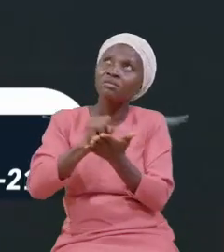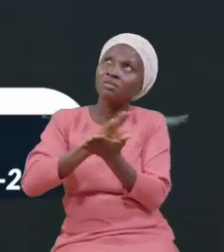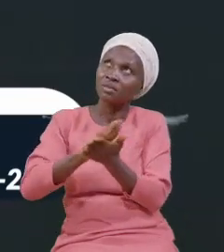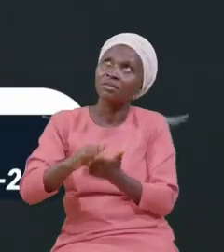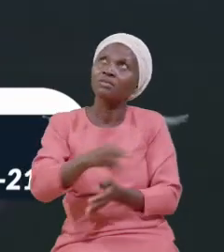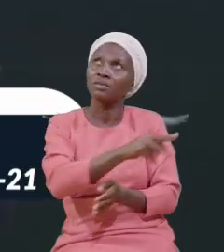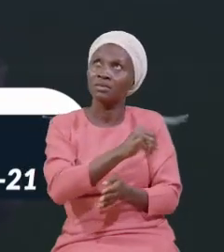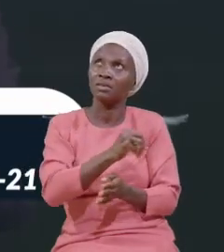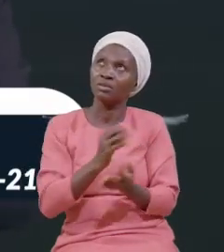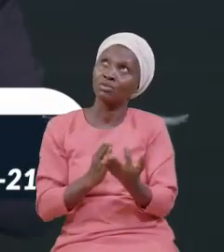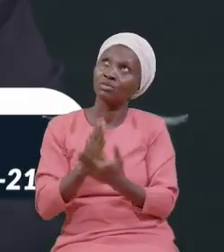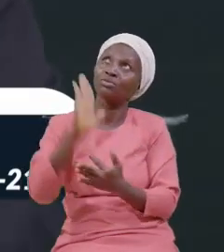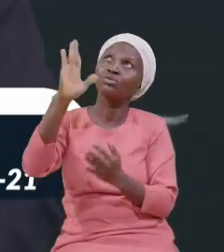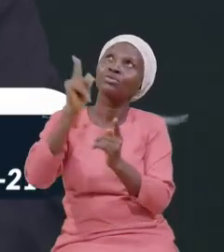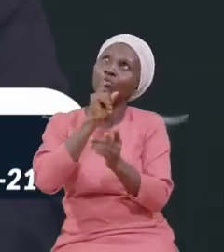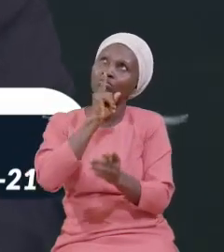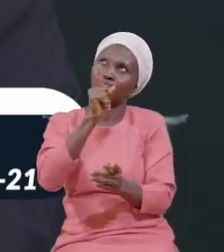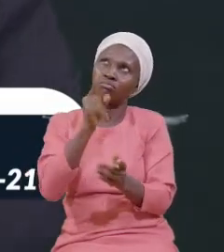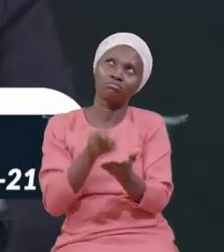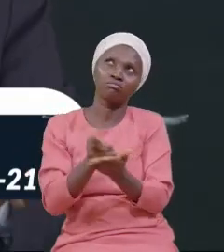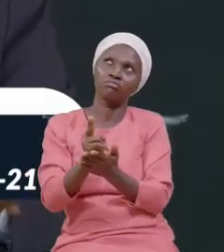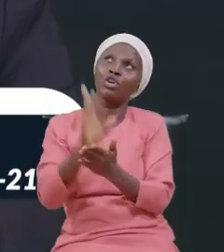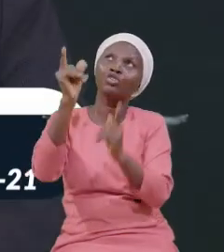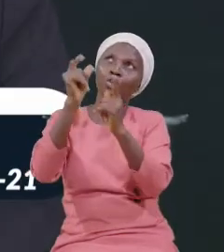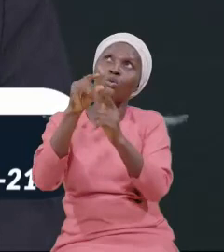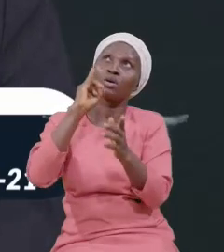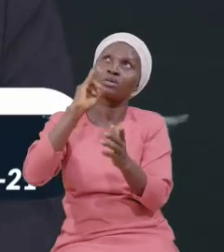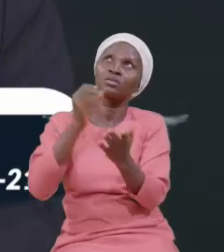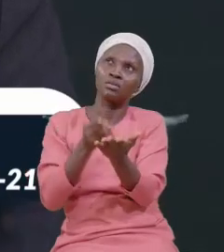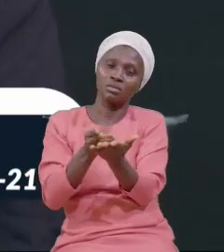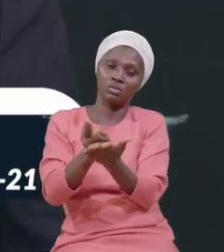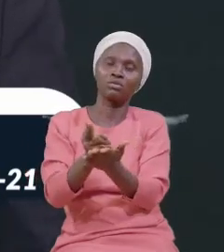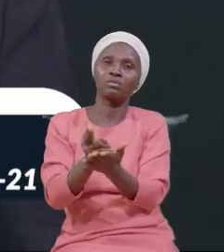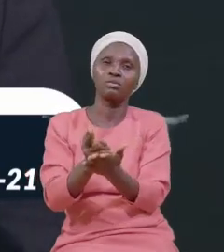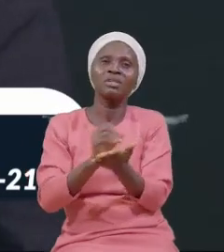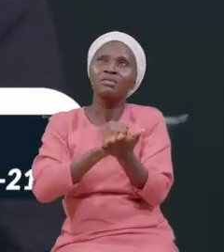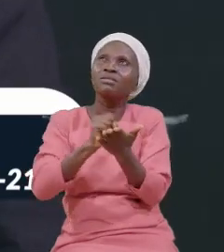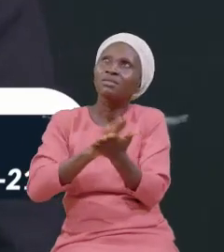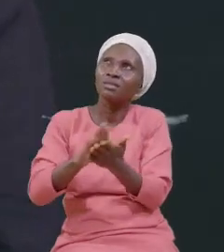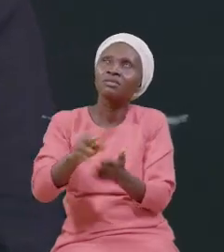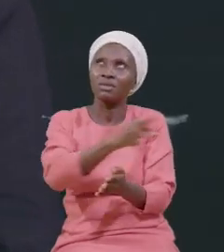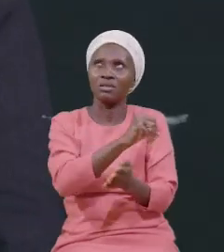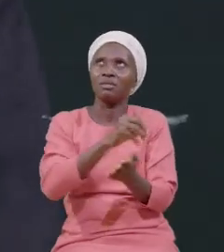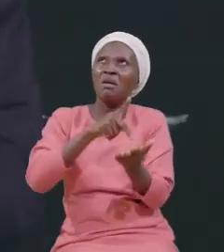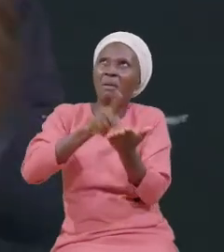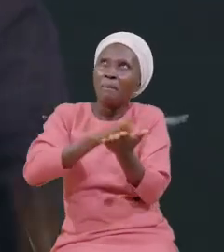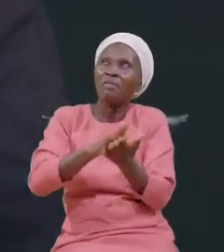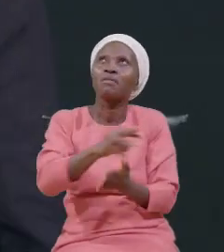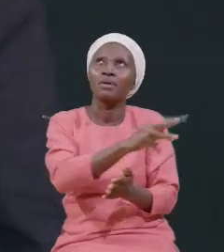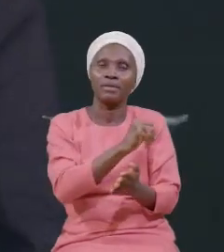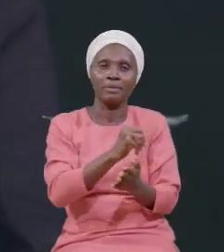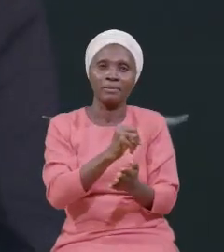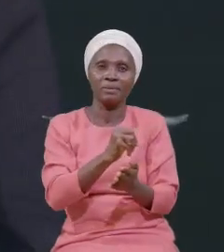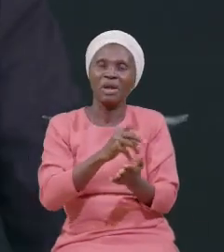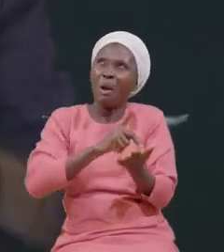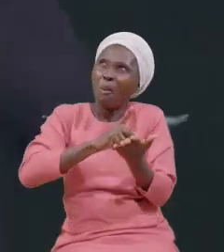thy truth. Thy word is truth. Sanctify them. Purify them. Purge